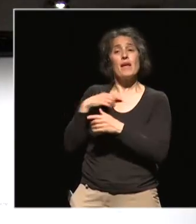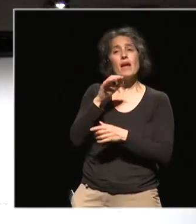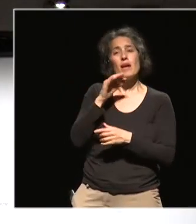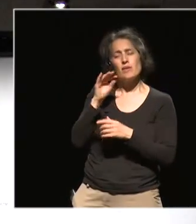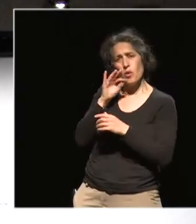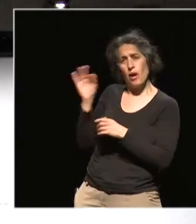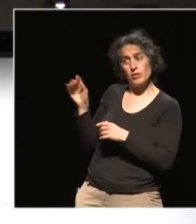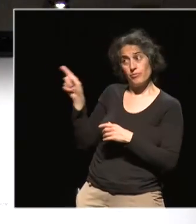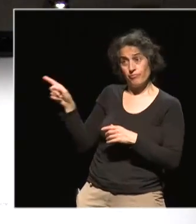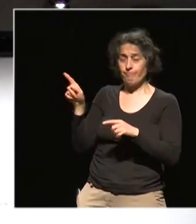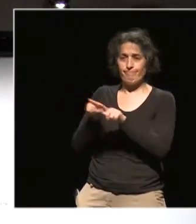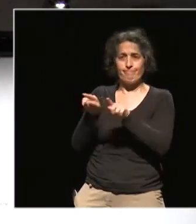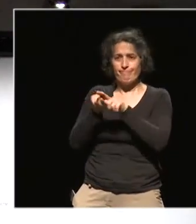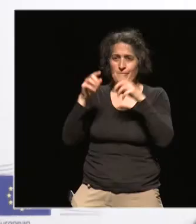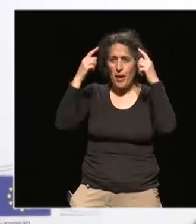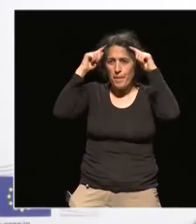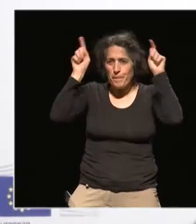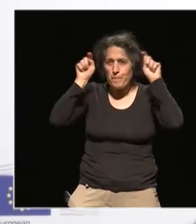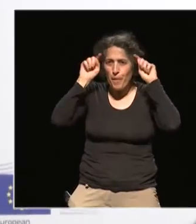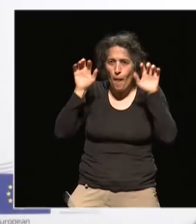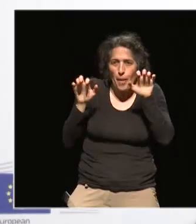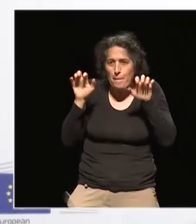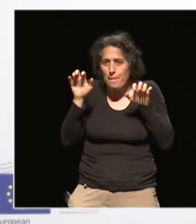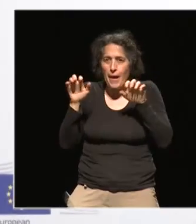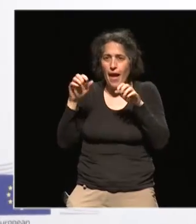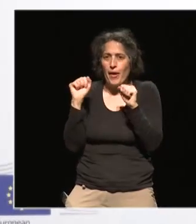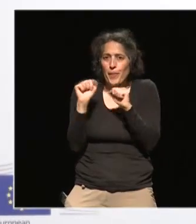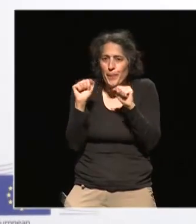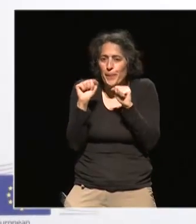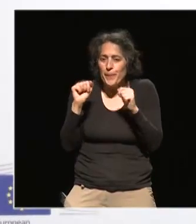we should deal with climate change. Why is it so difficult?